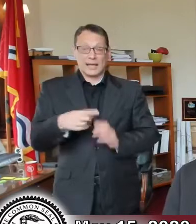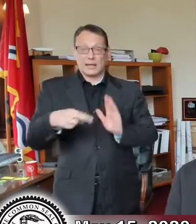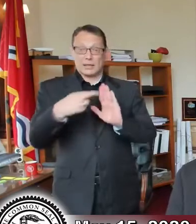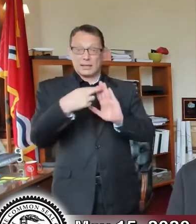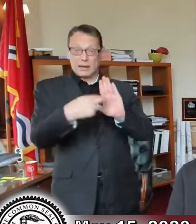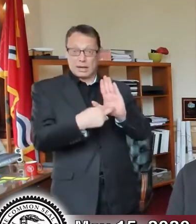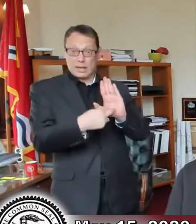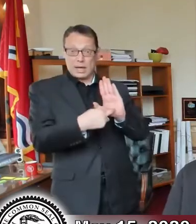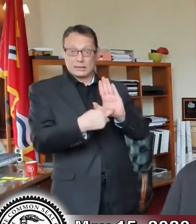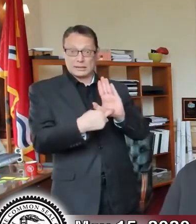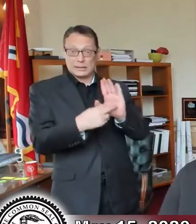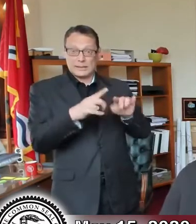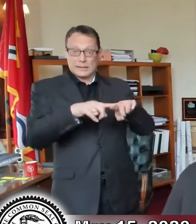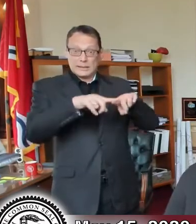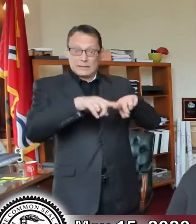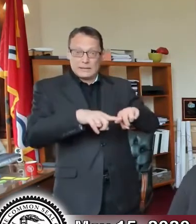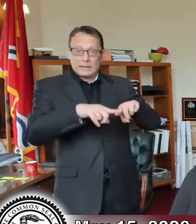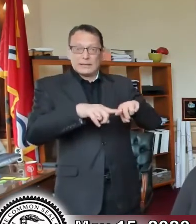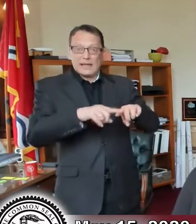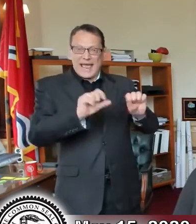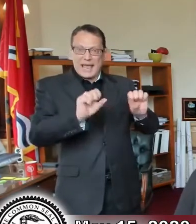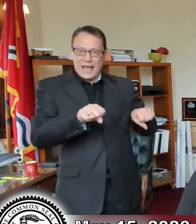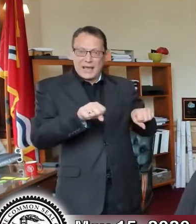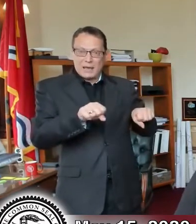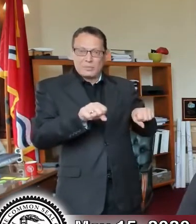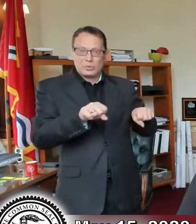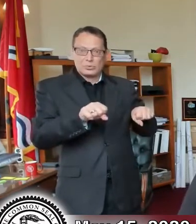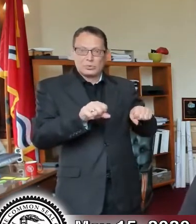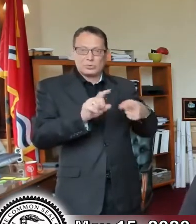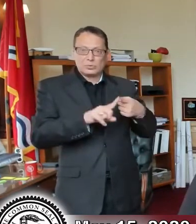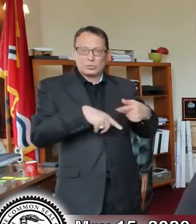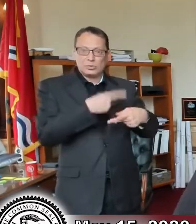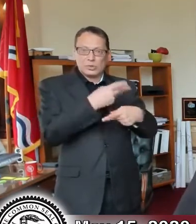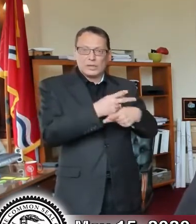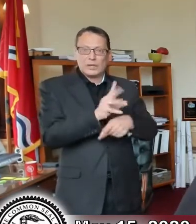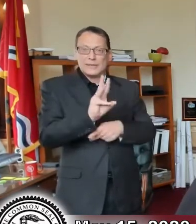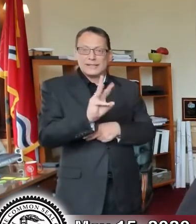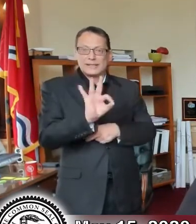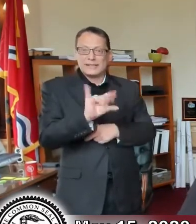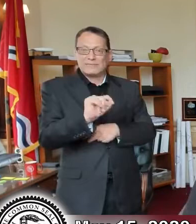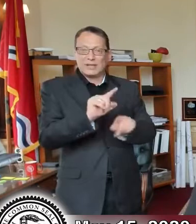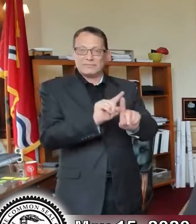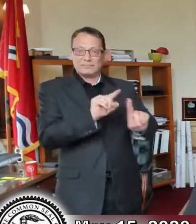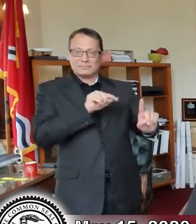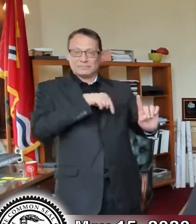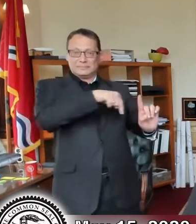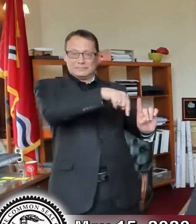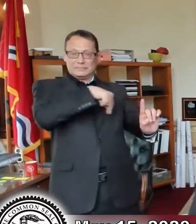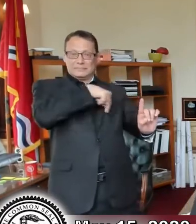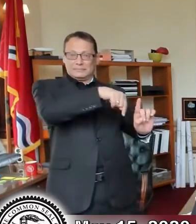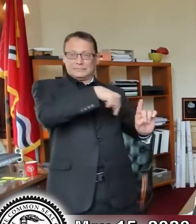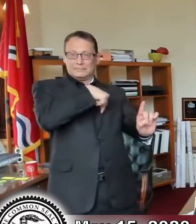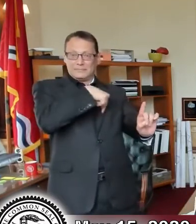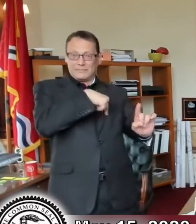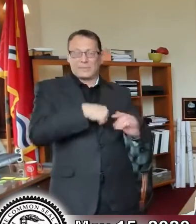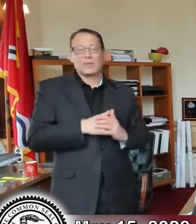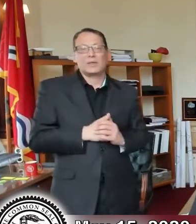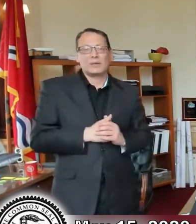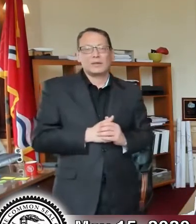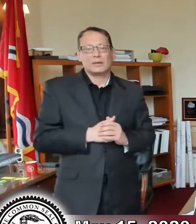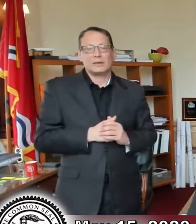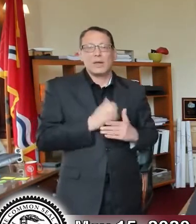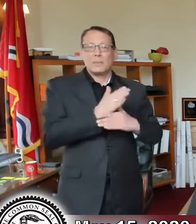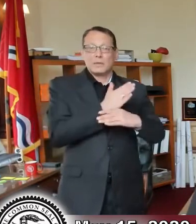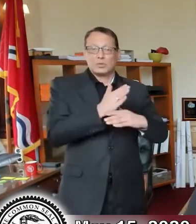are predicated on being able to keep a 6-foot distance between employees and